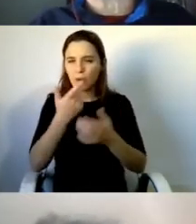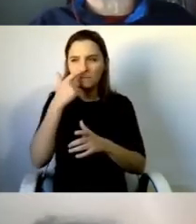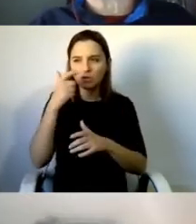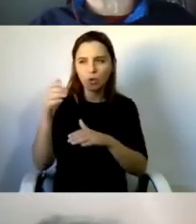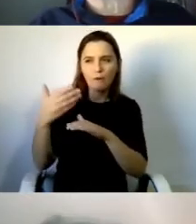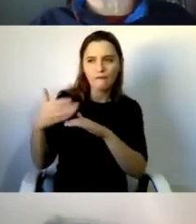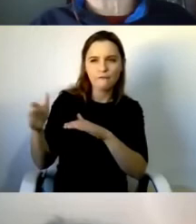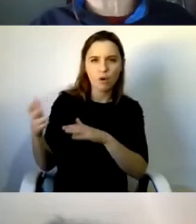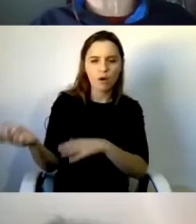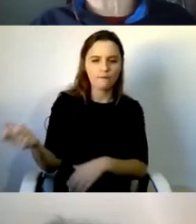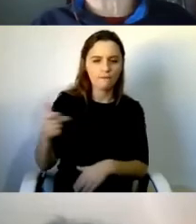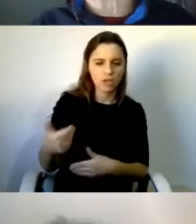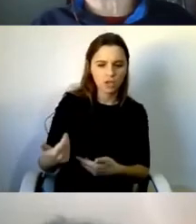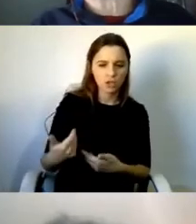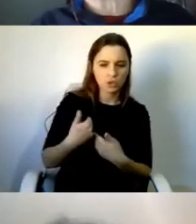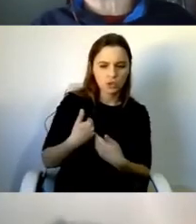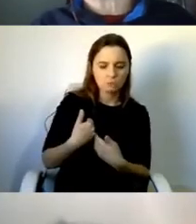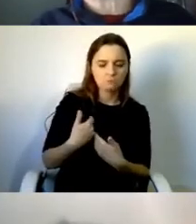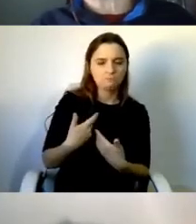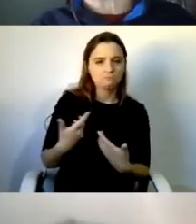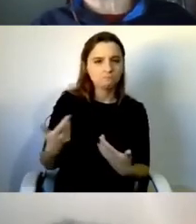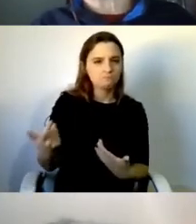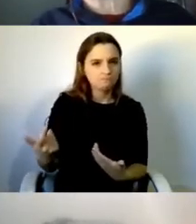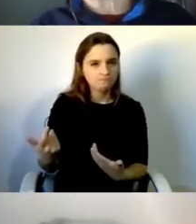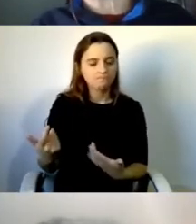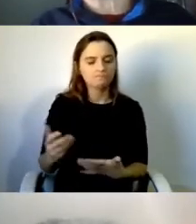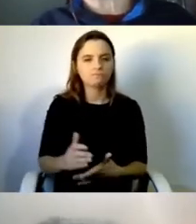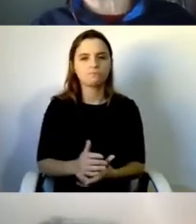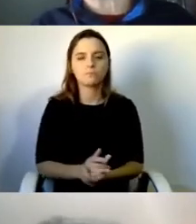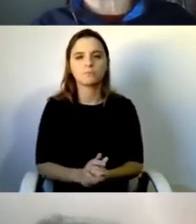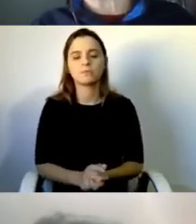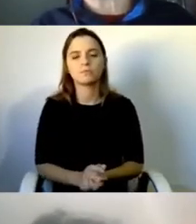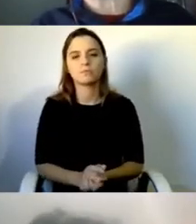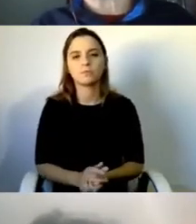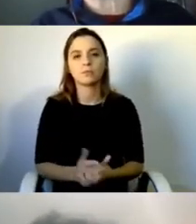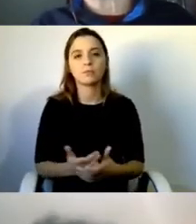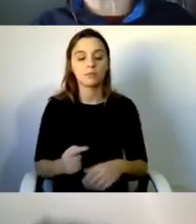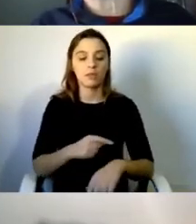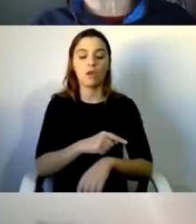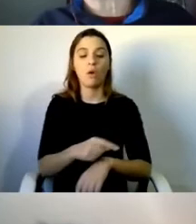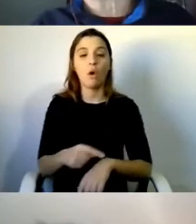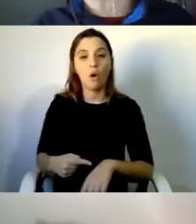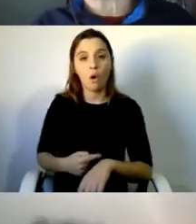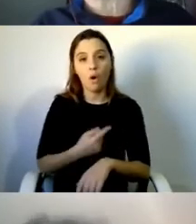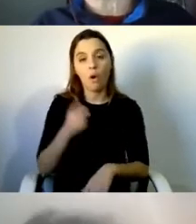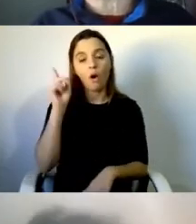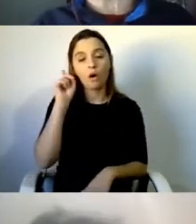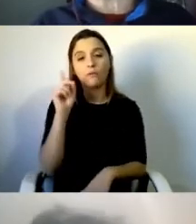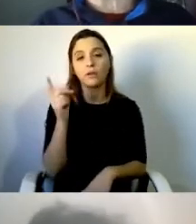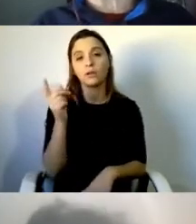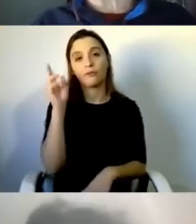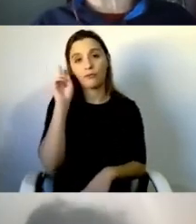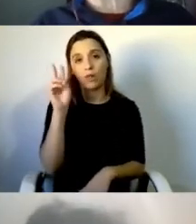minimum, the per hour rate, the salary of the assistant was fixed